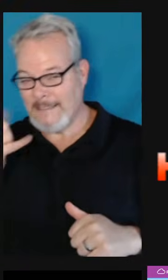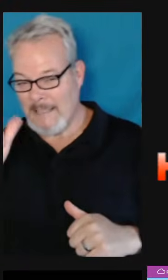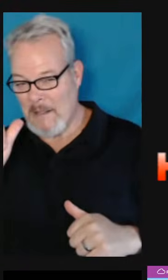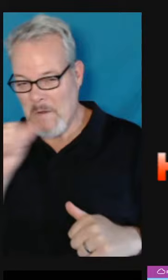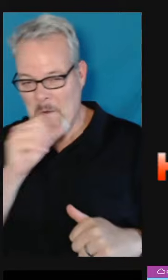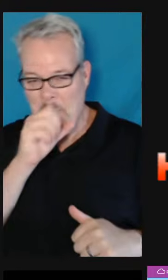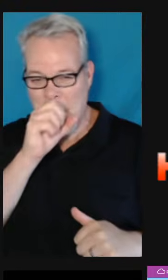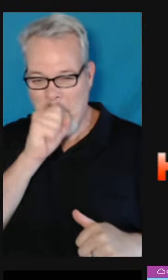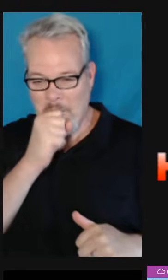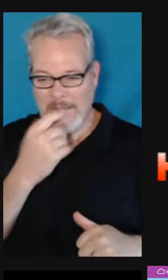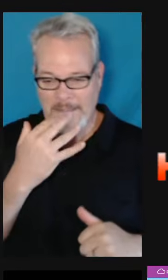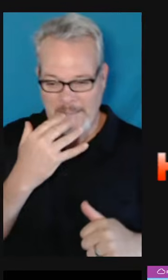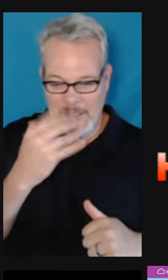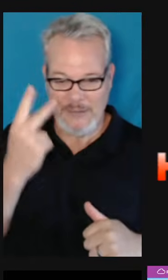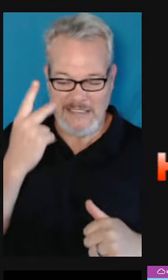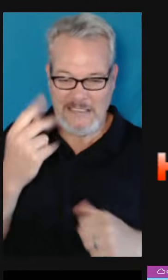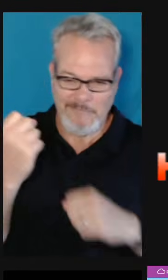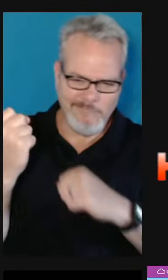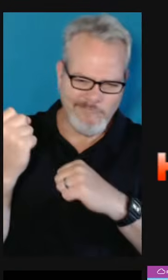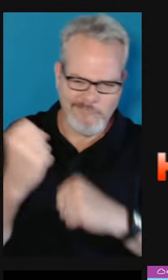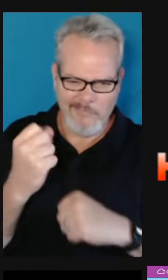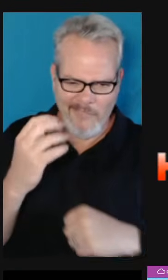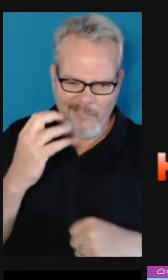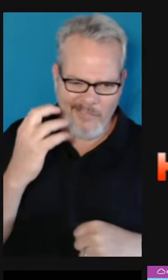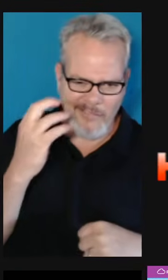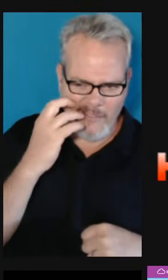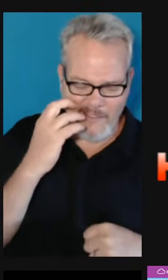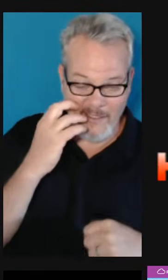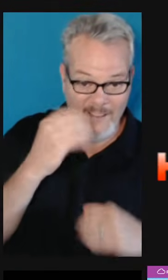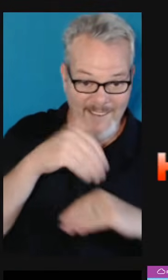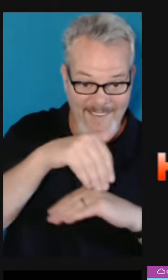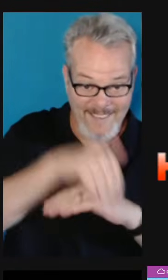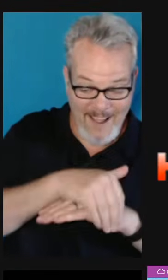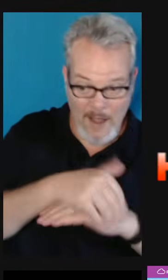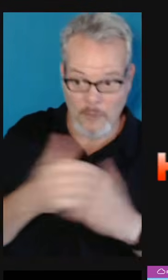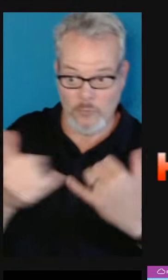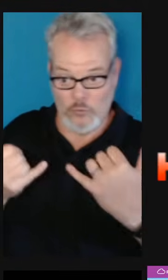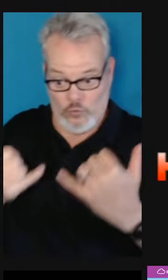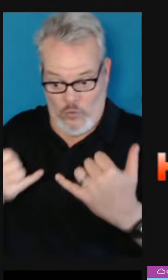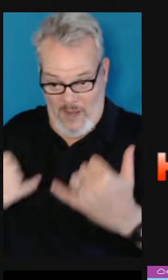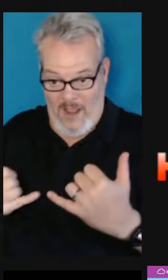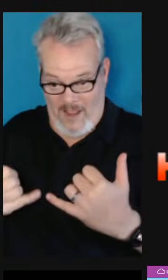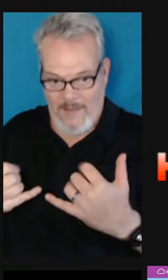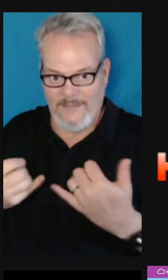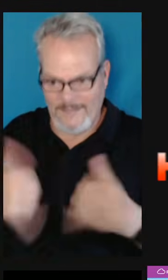tonight, except for today and Hilo and Puna, by the looks of it.